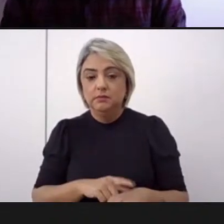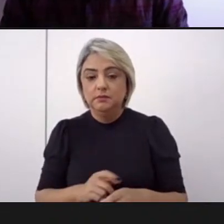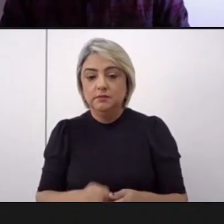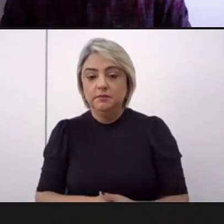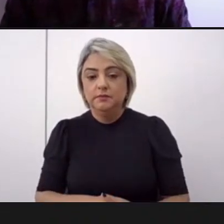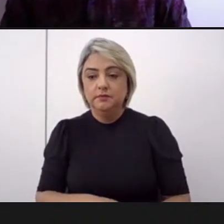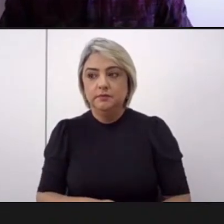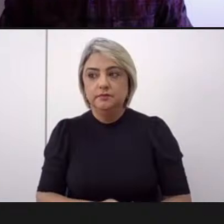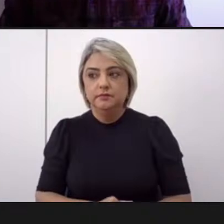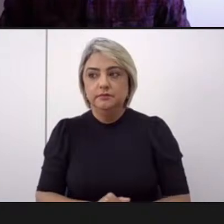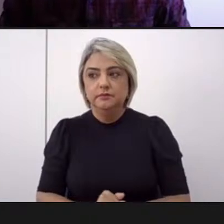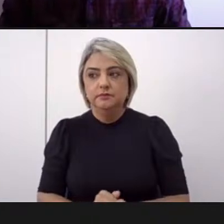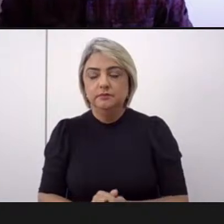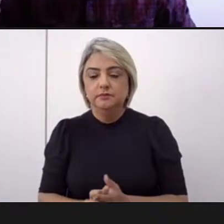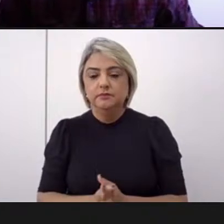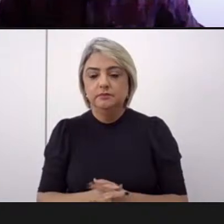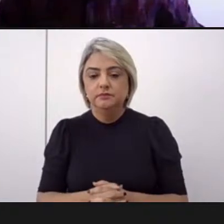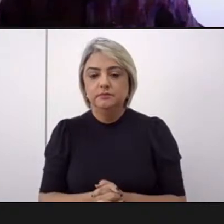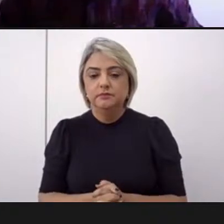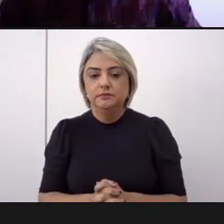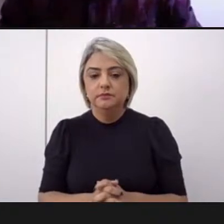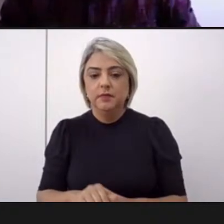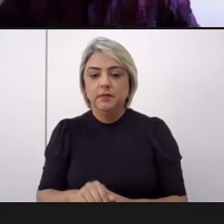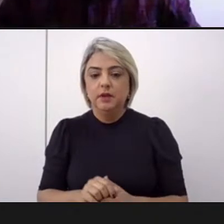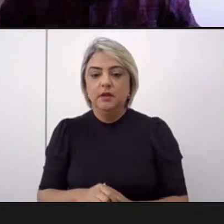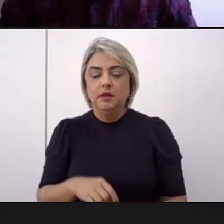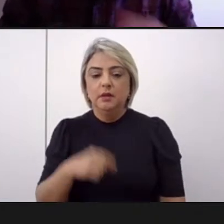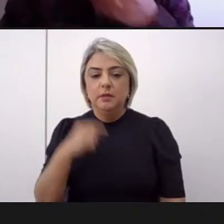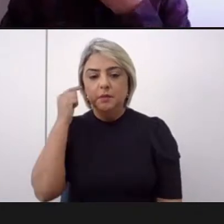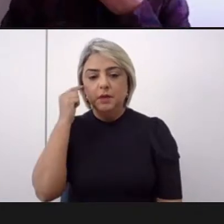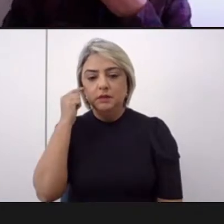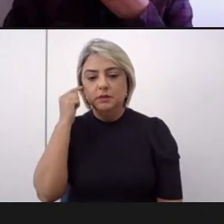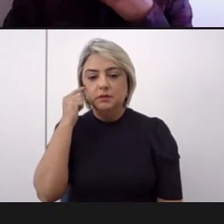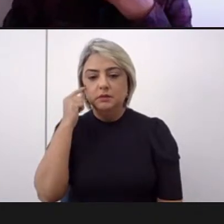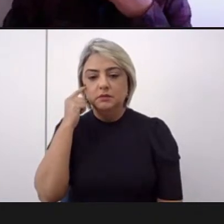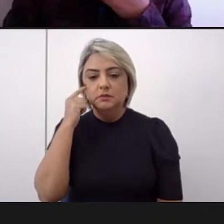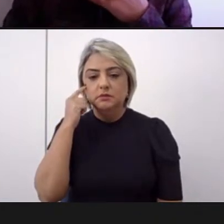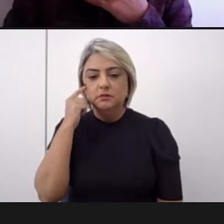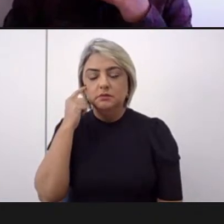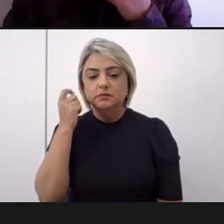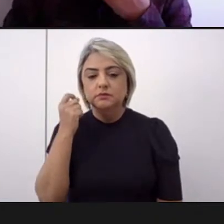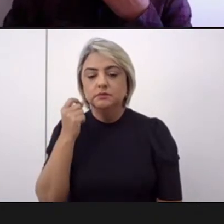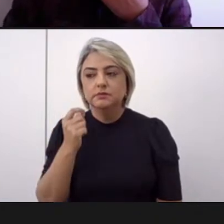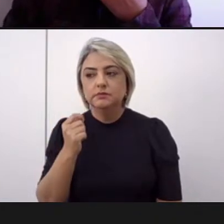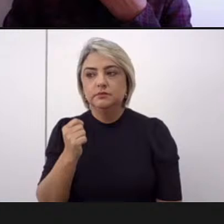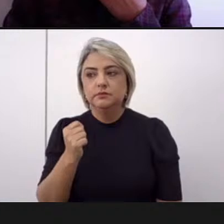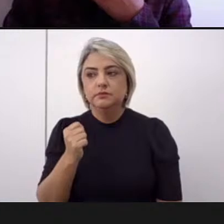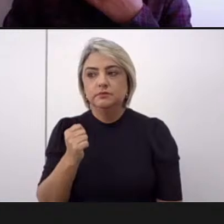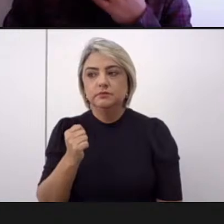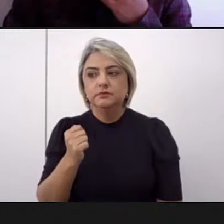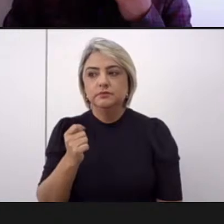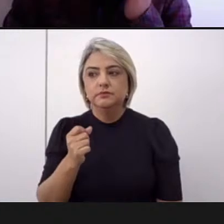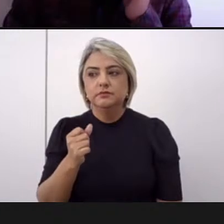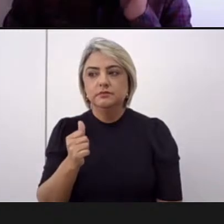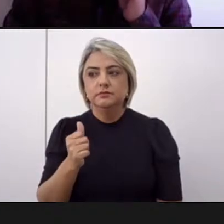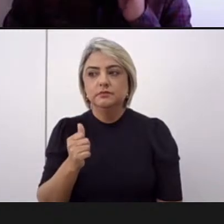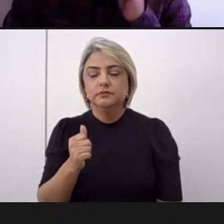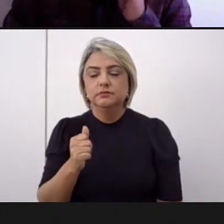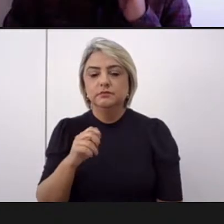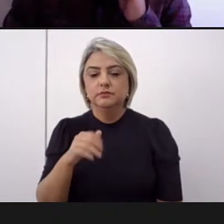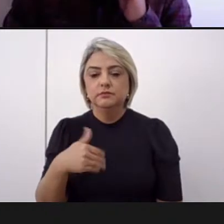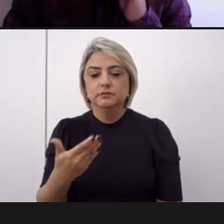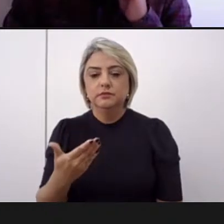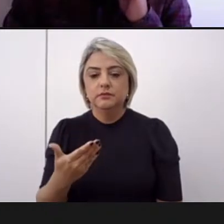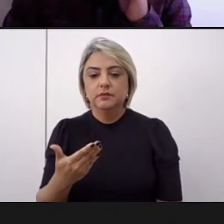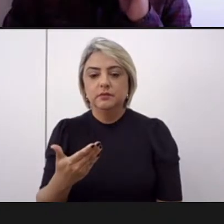together with the Swiss minister, the Swiss ambassador, and also the Brazilians,